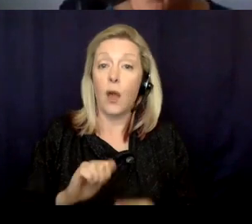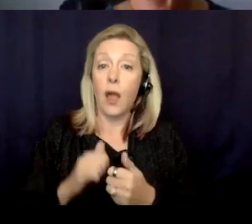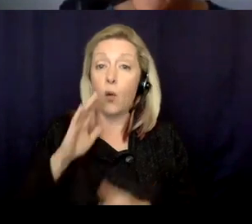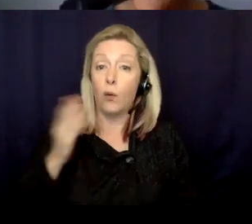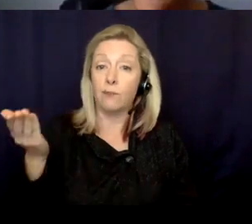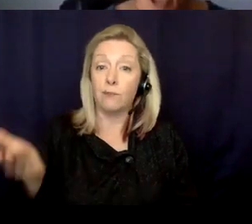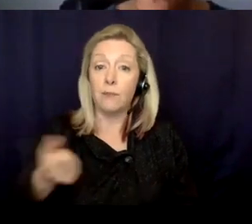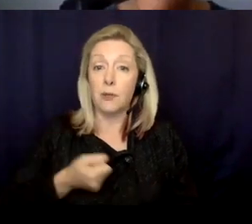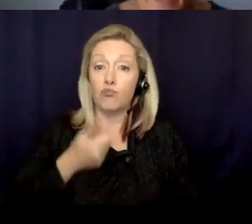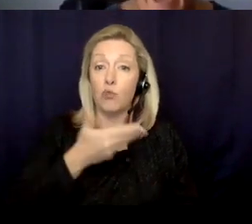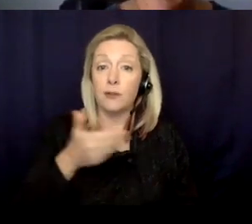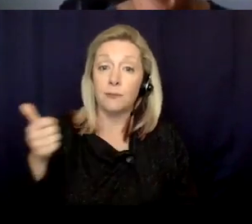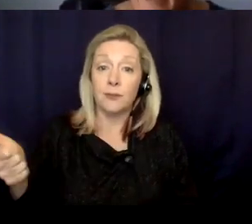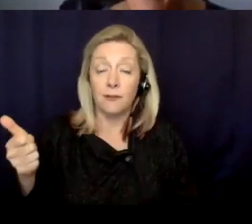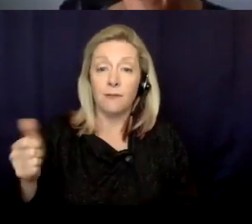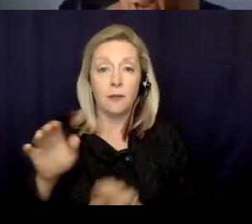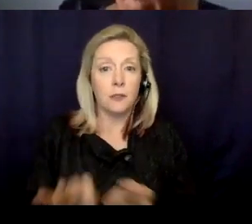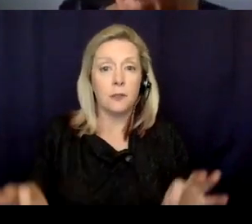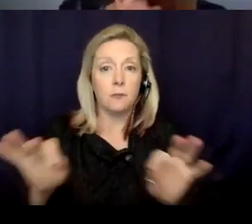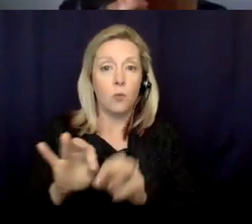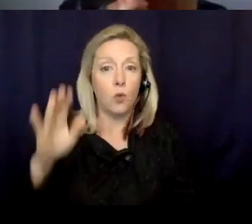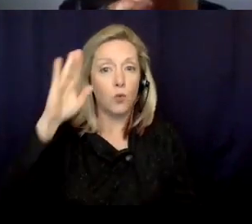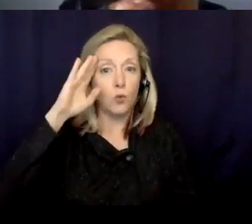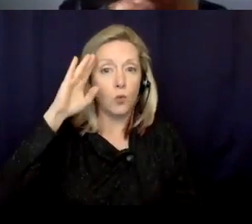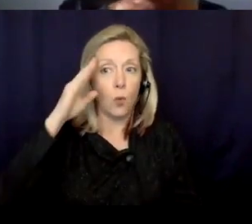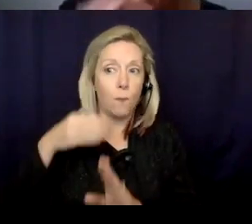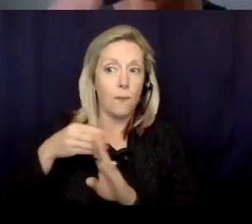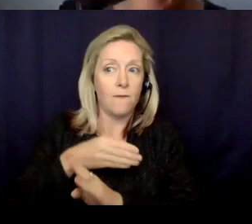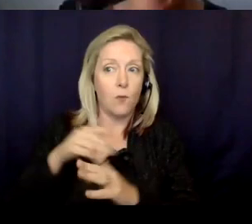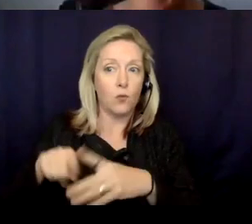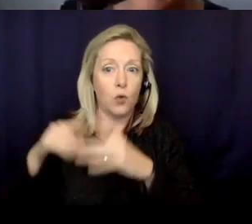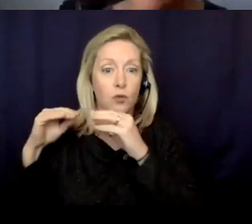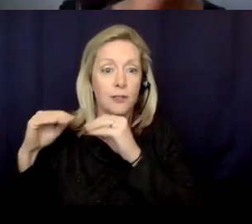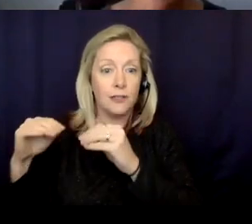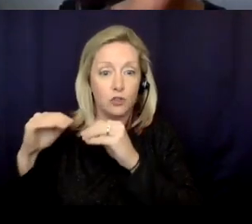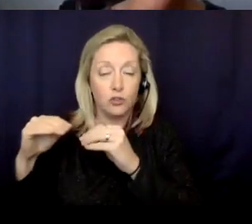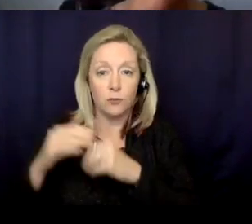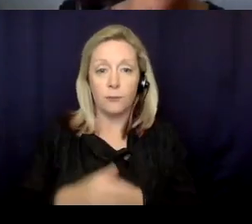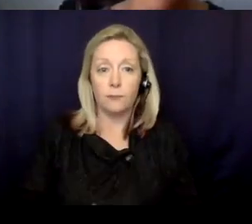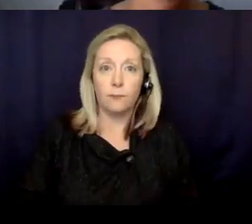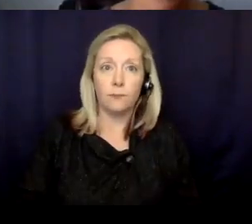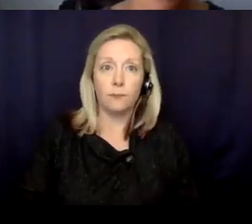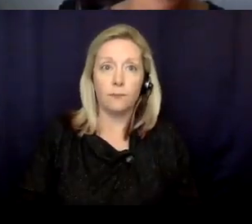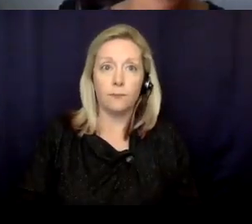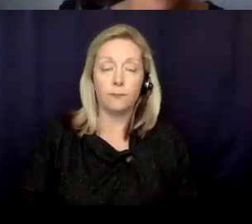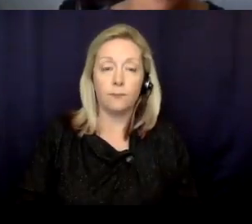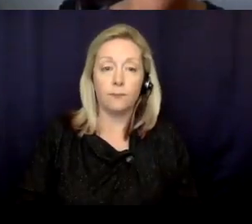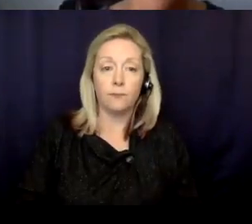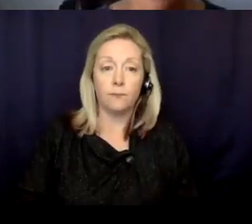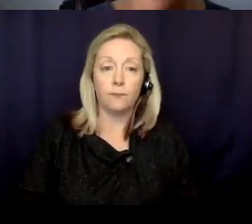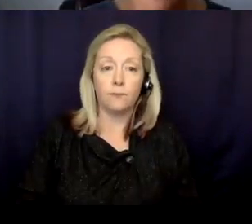himself? We have to know that ahead of time. What are we expecting from them?